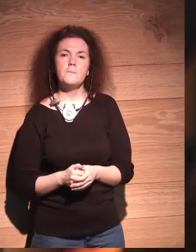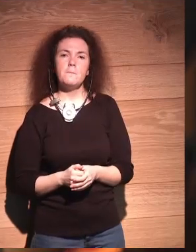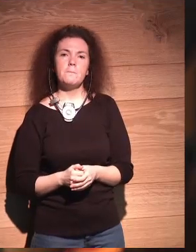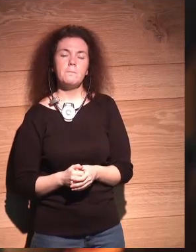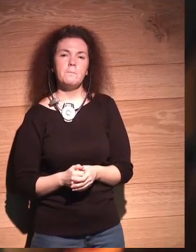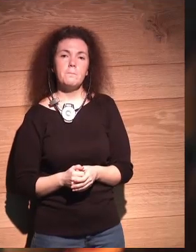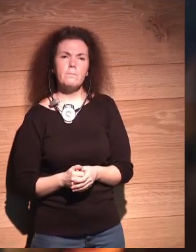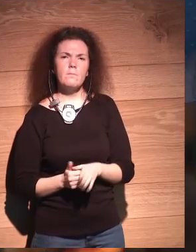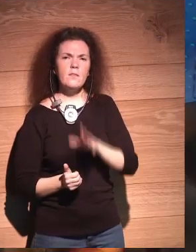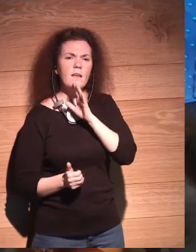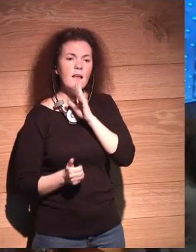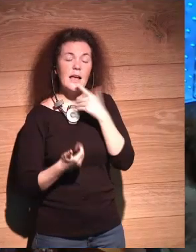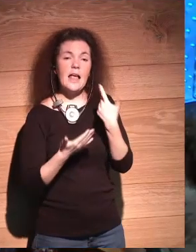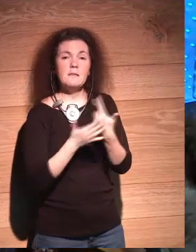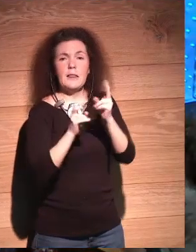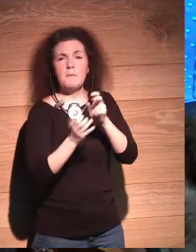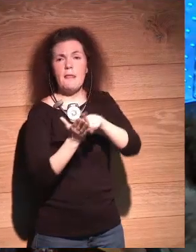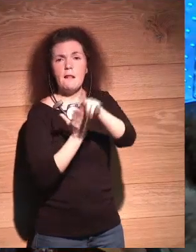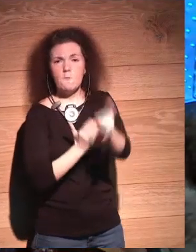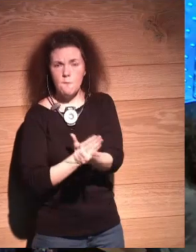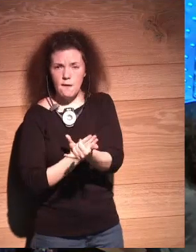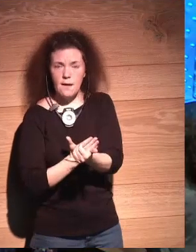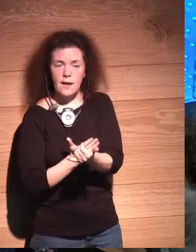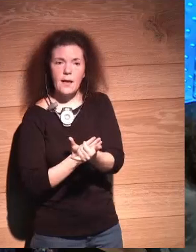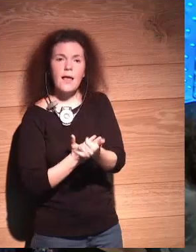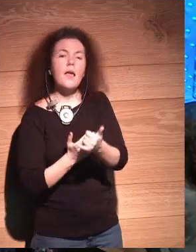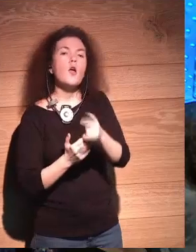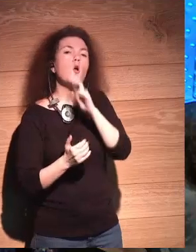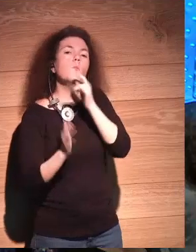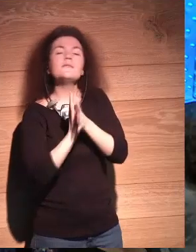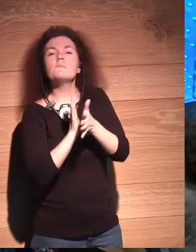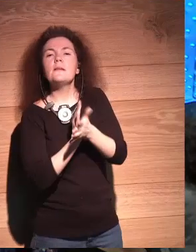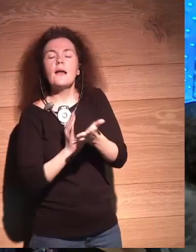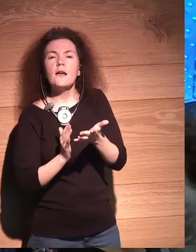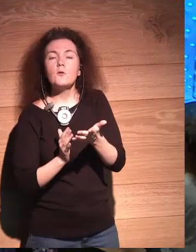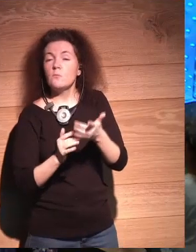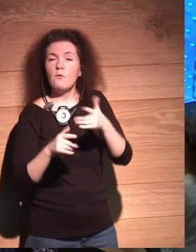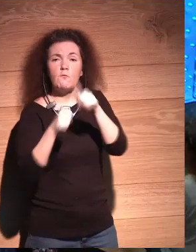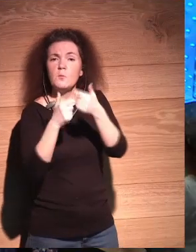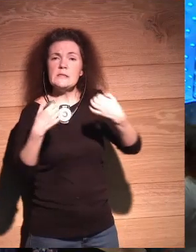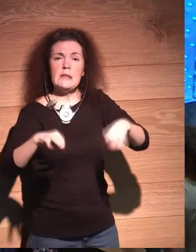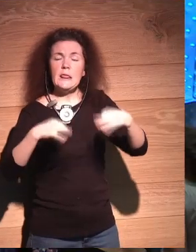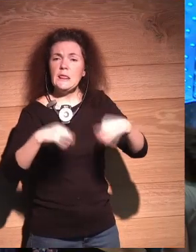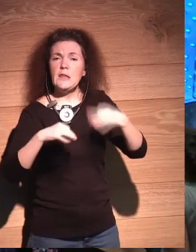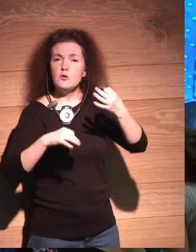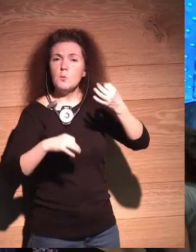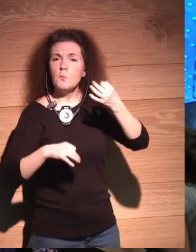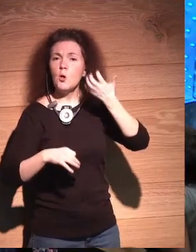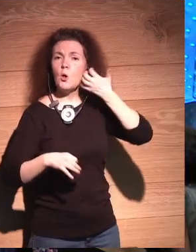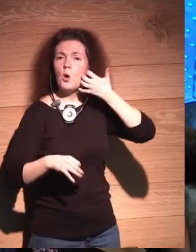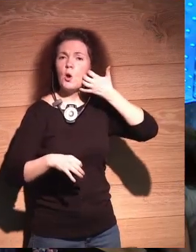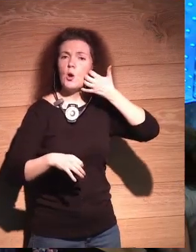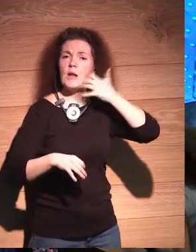attention. She tells us about language, and how does she do this? She does it in a